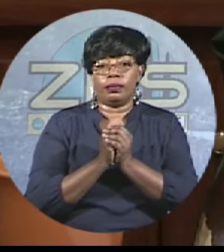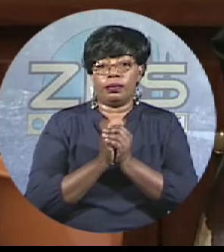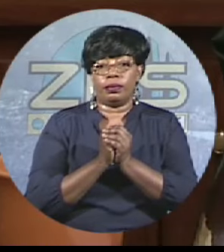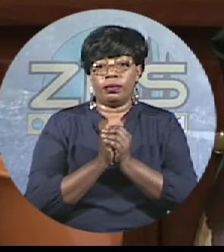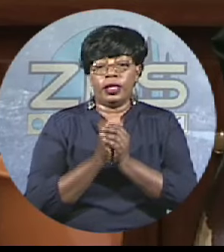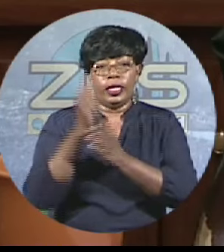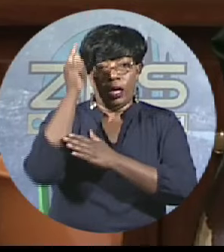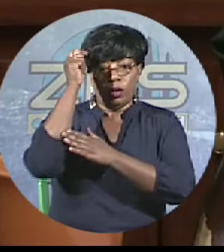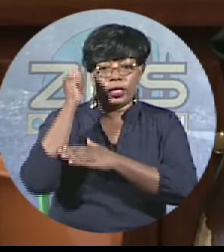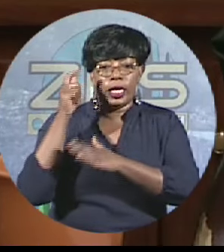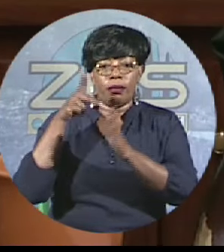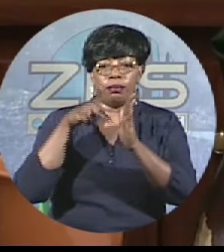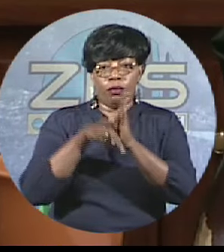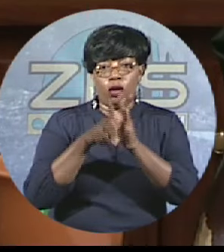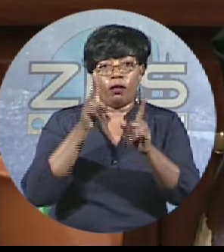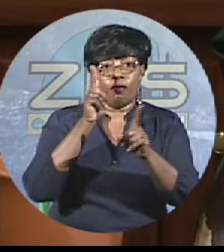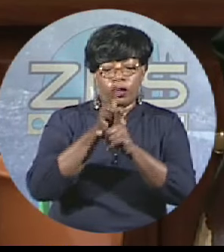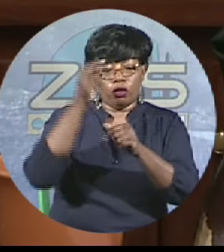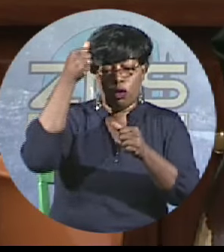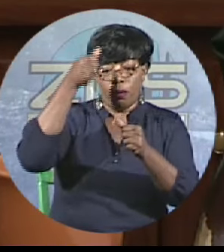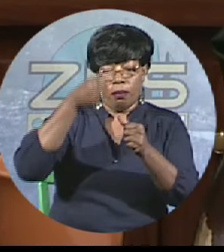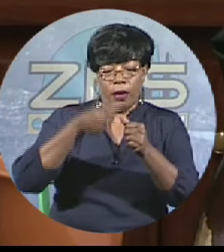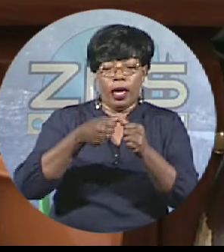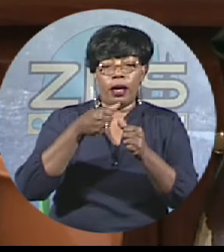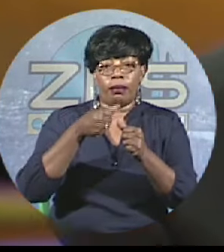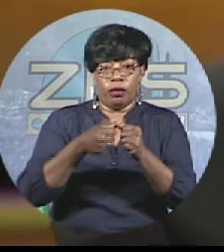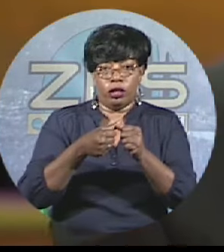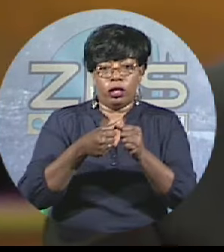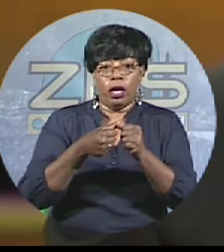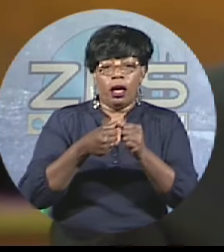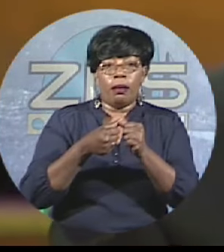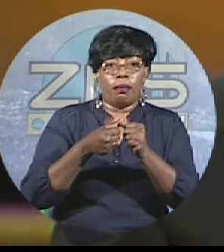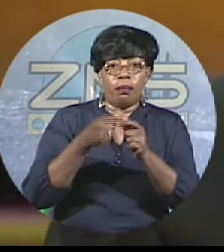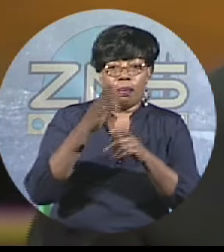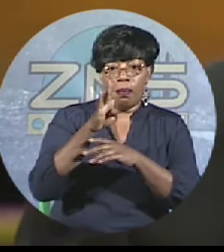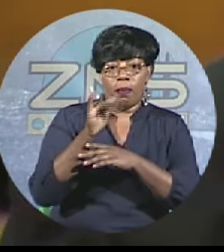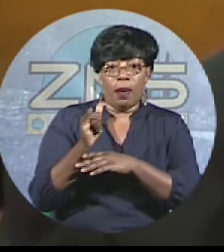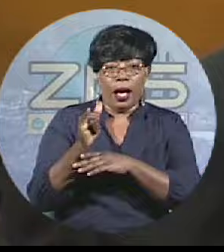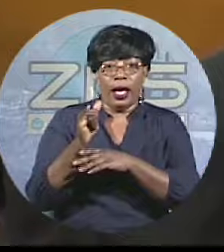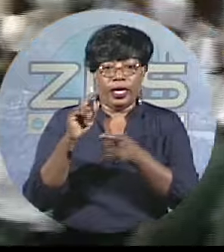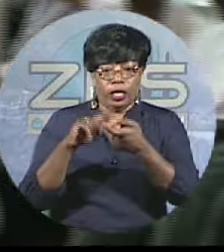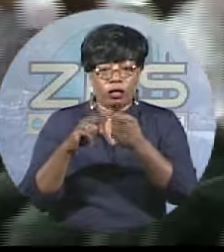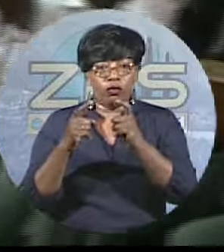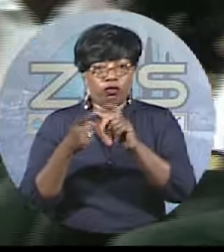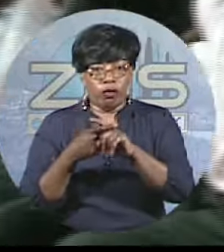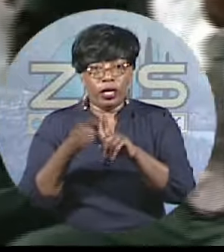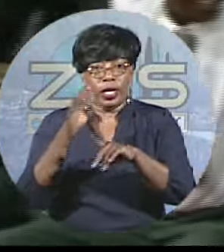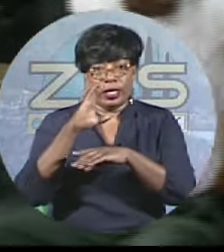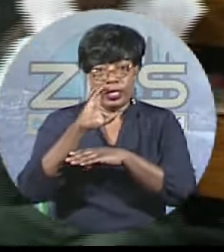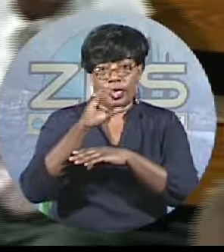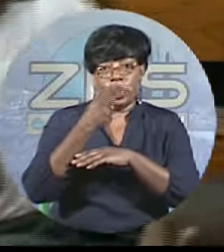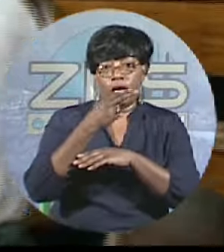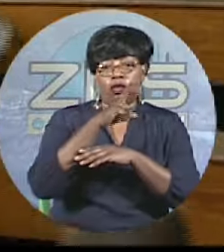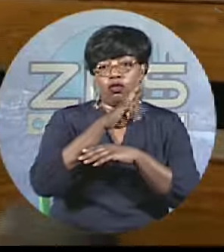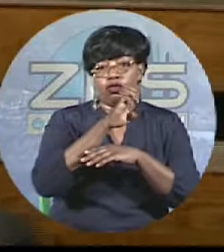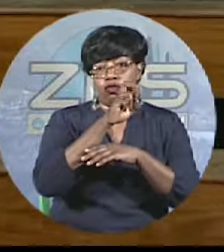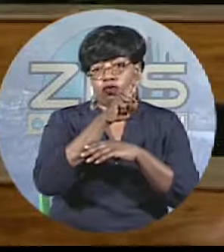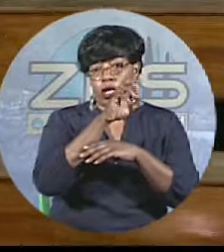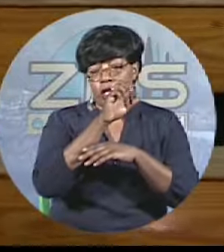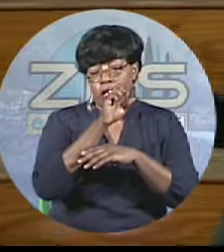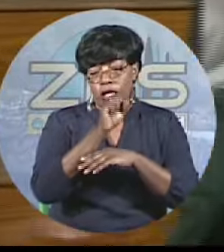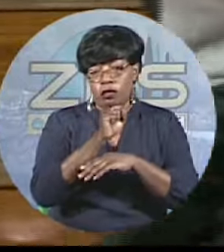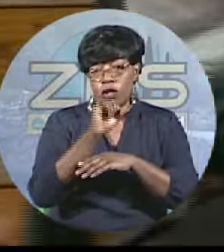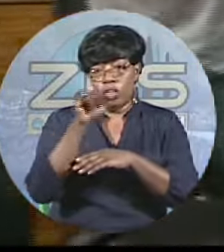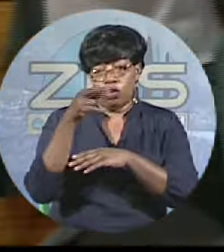Meantime, a teenaged murder victim remembered by his peers, administrators at the A.F. Adderley Junior High School, hosted a boys' retreat Friday for students